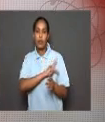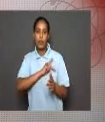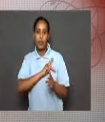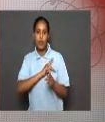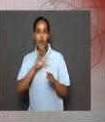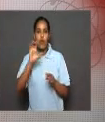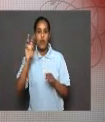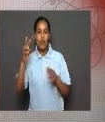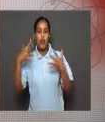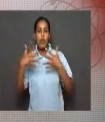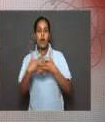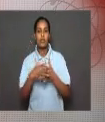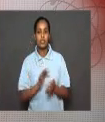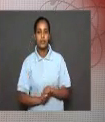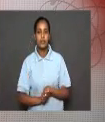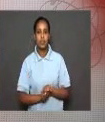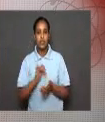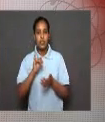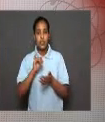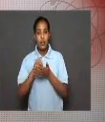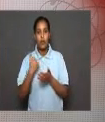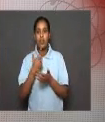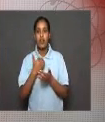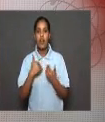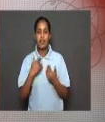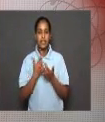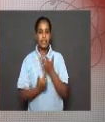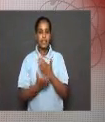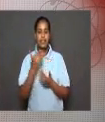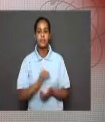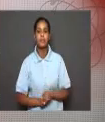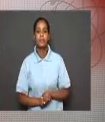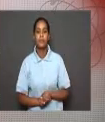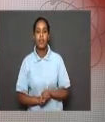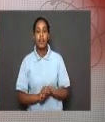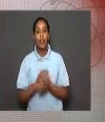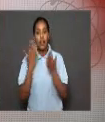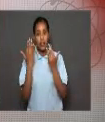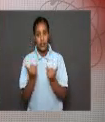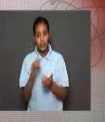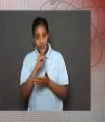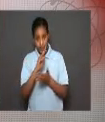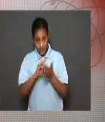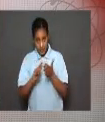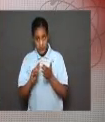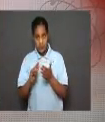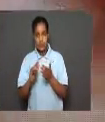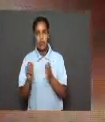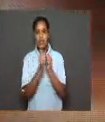of covalent compounds that we have discussed. Let us list them together